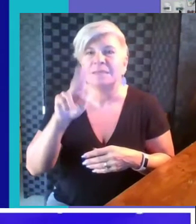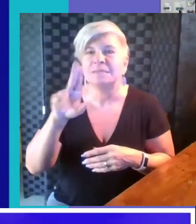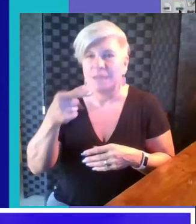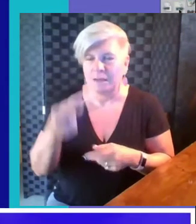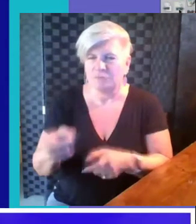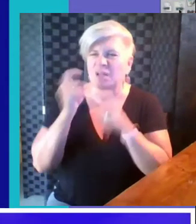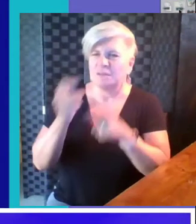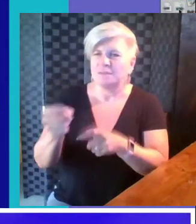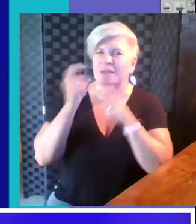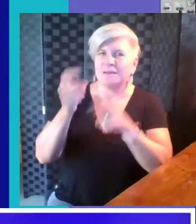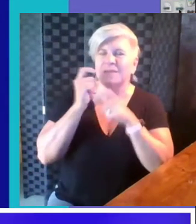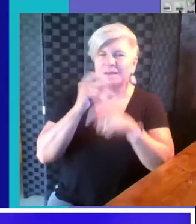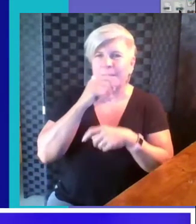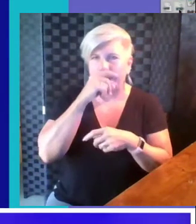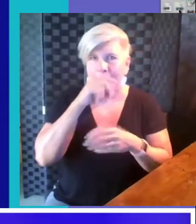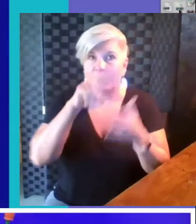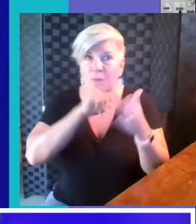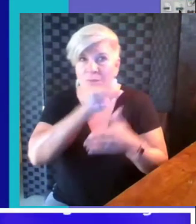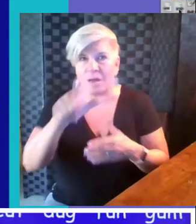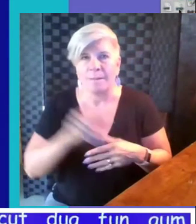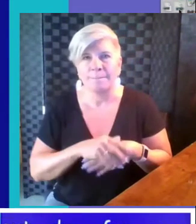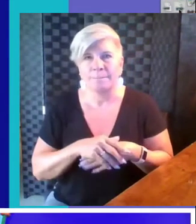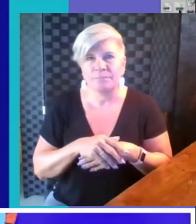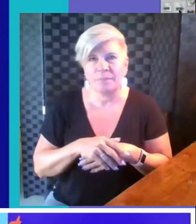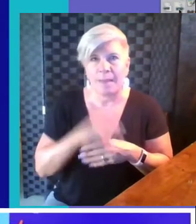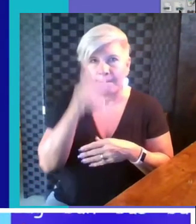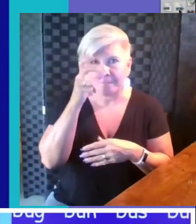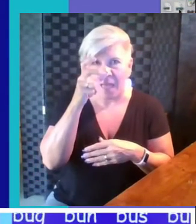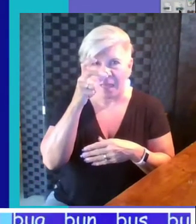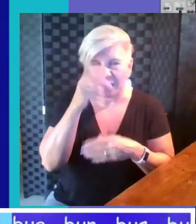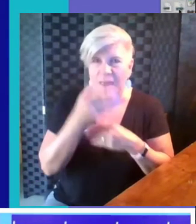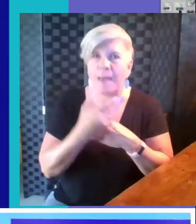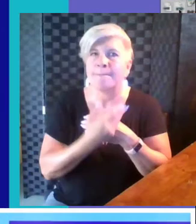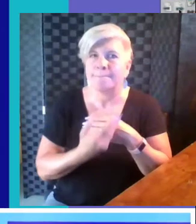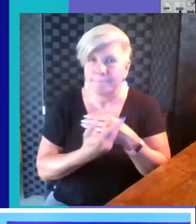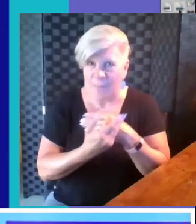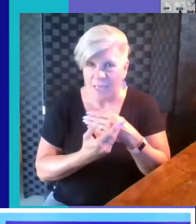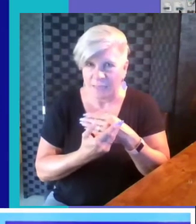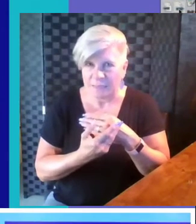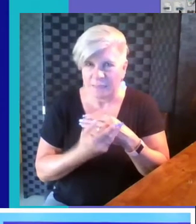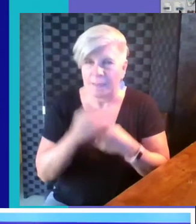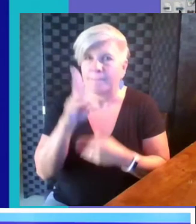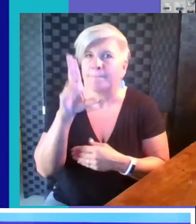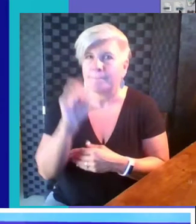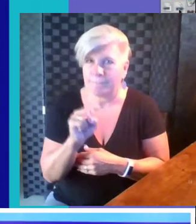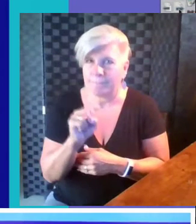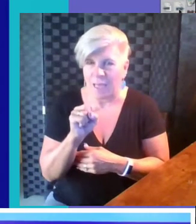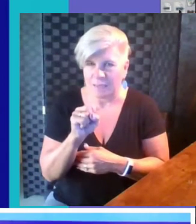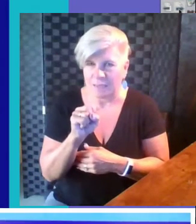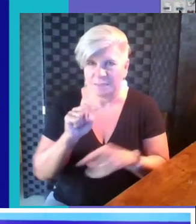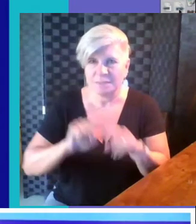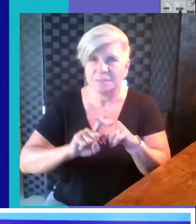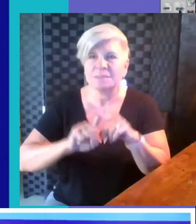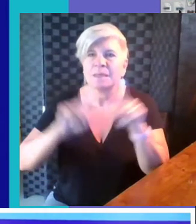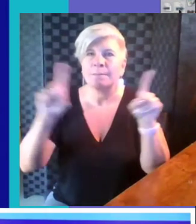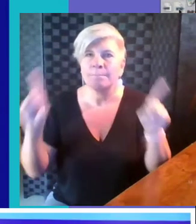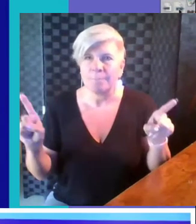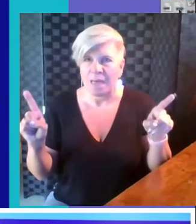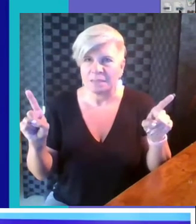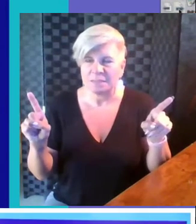Tug. Great job. Let's read all these words. Bug, bun,